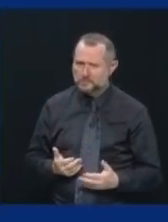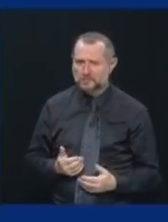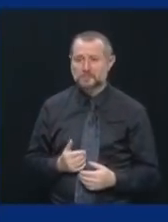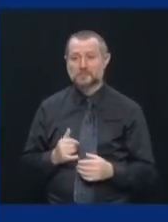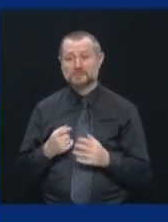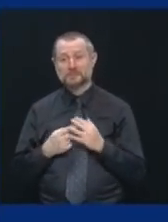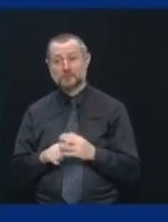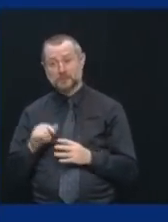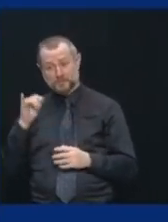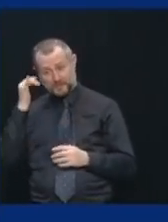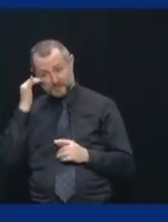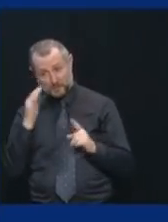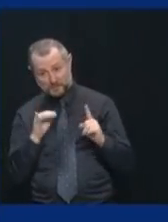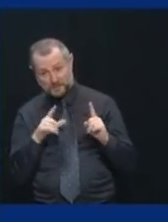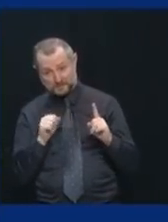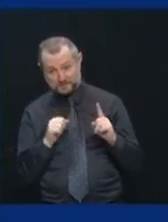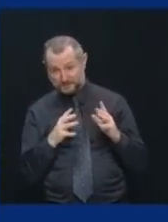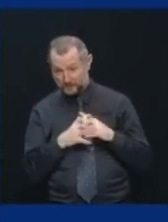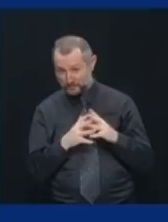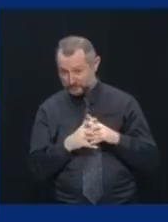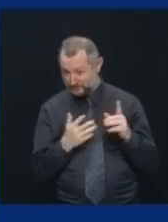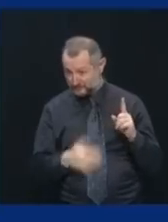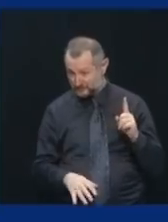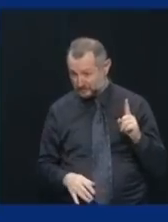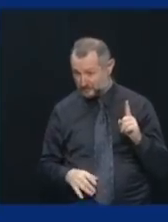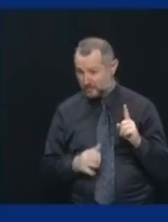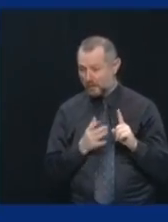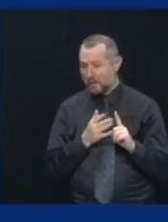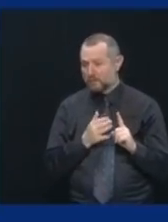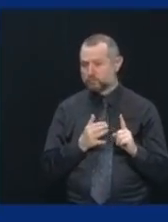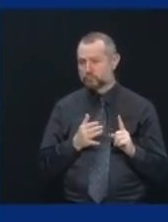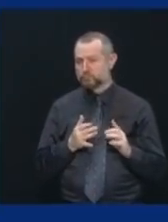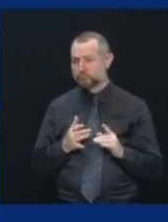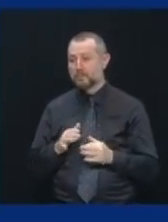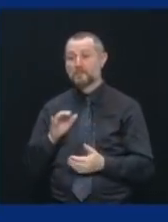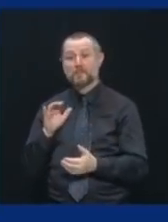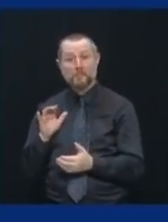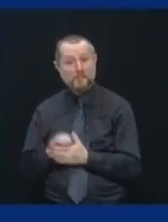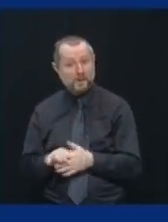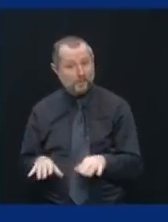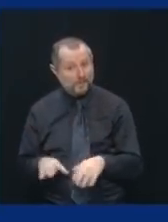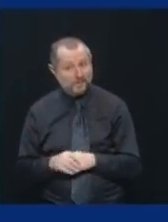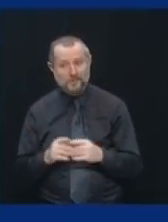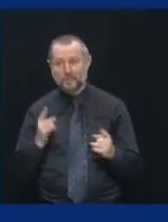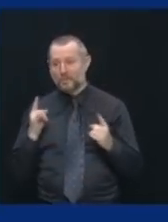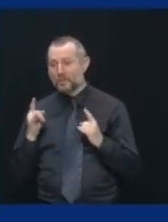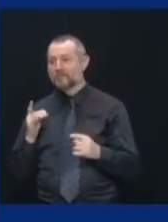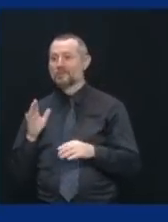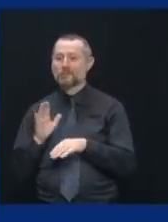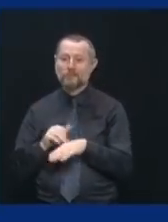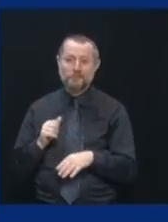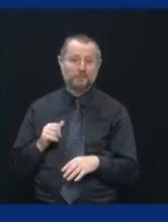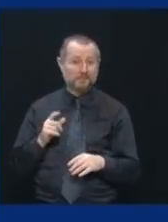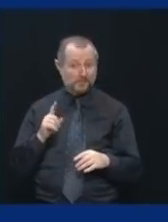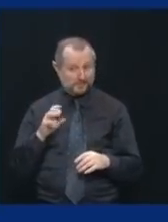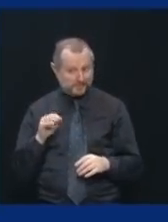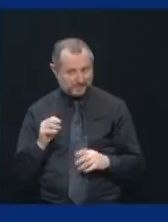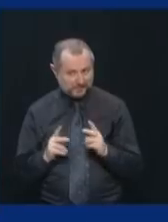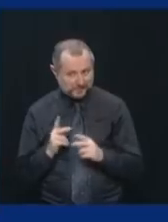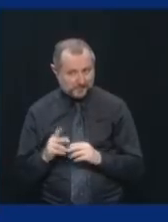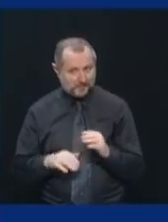game. The wedding ceremonies catering halls, that's just 150 people with